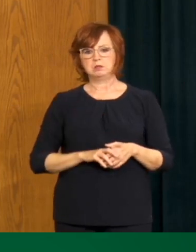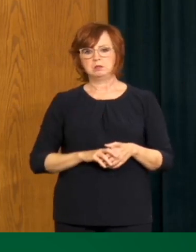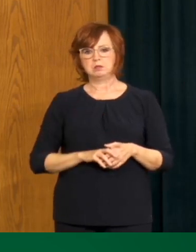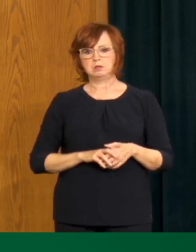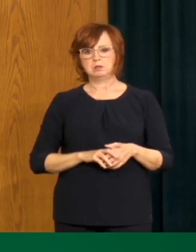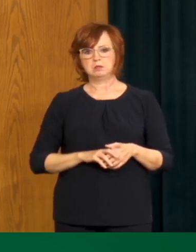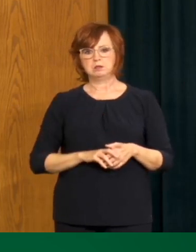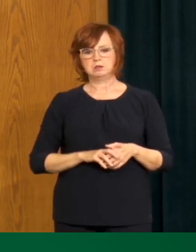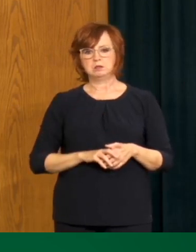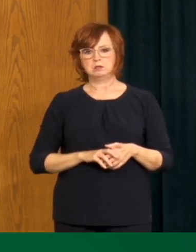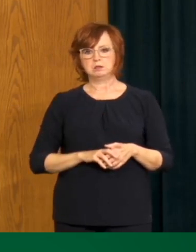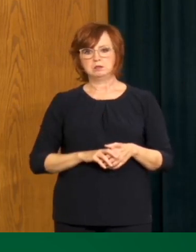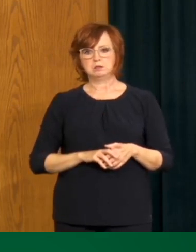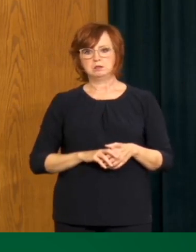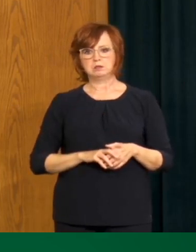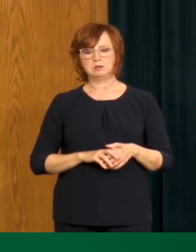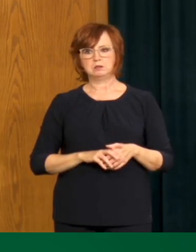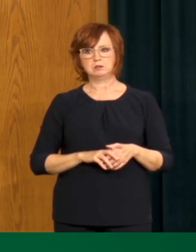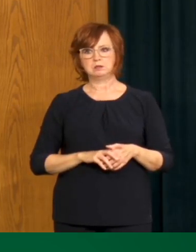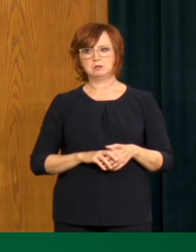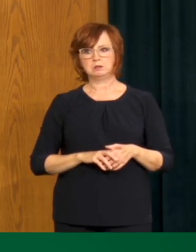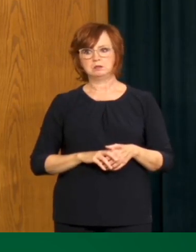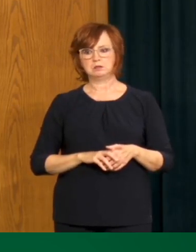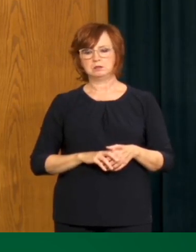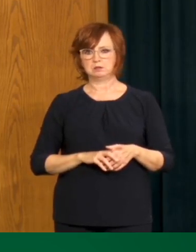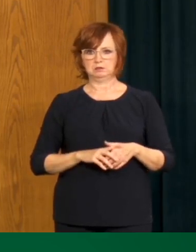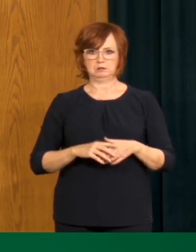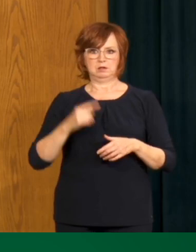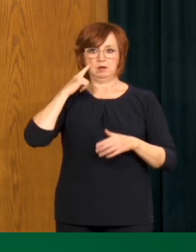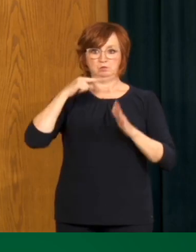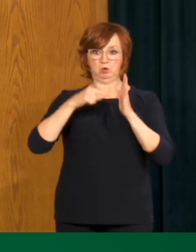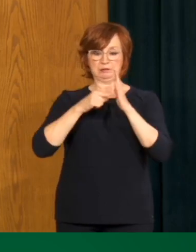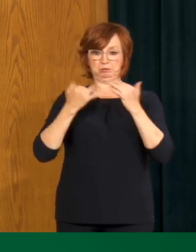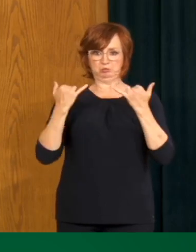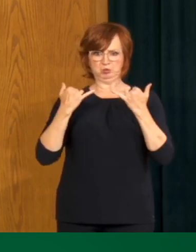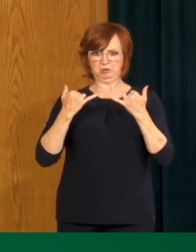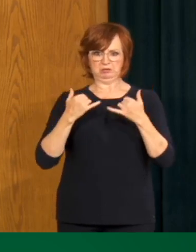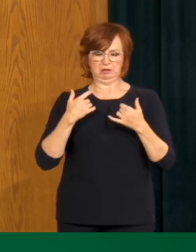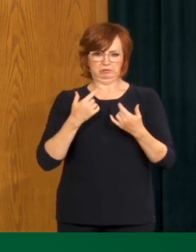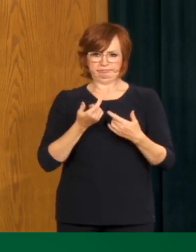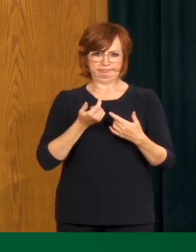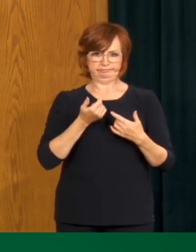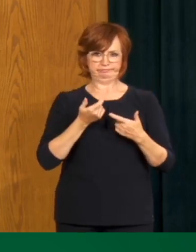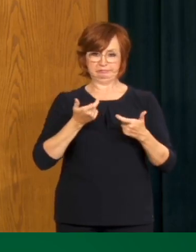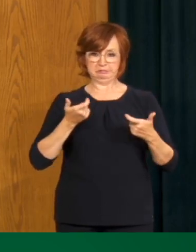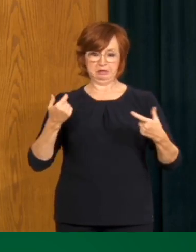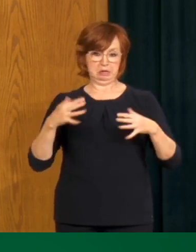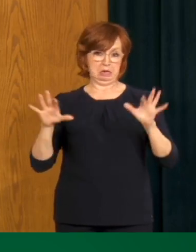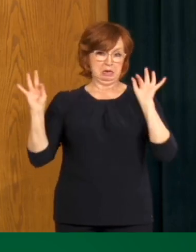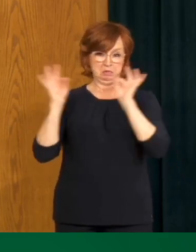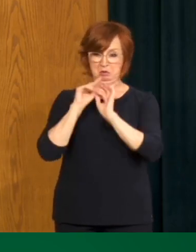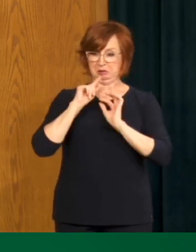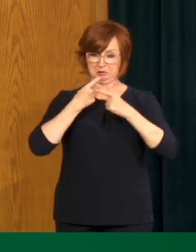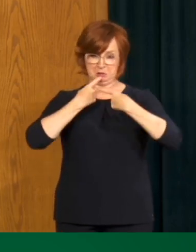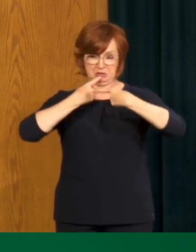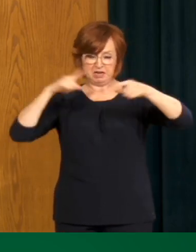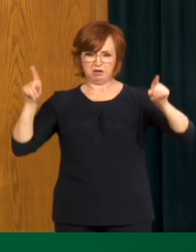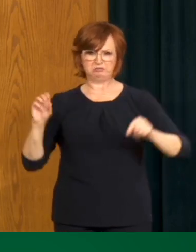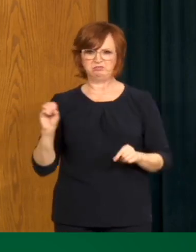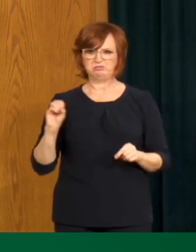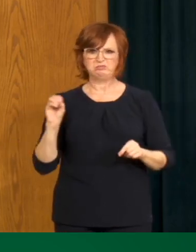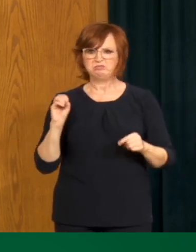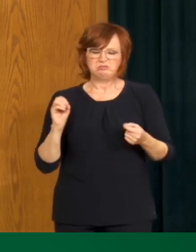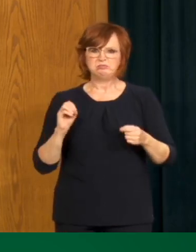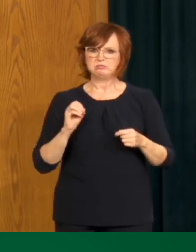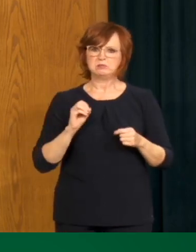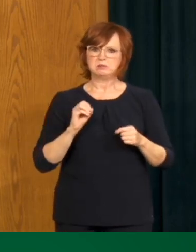as we did today, there's nothing much to report. But having said that, we do want to make sure that testing is happening